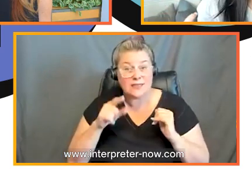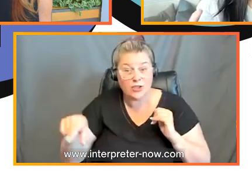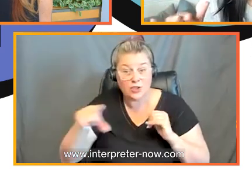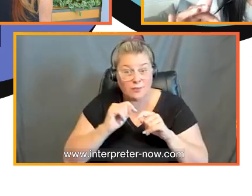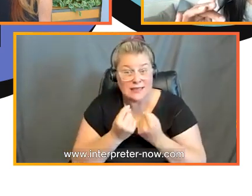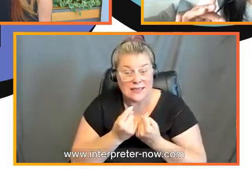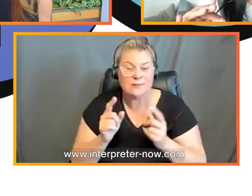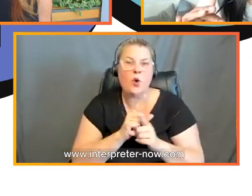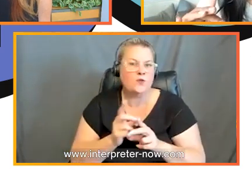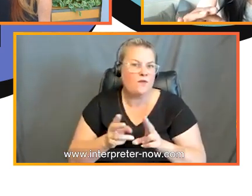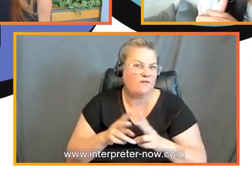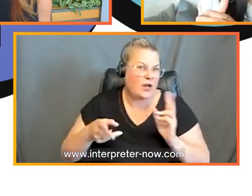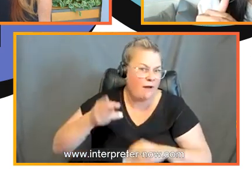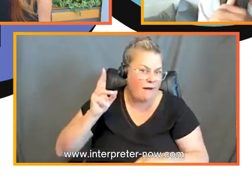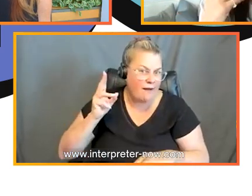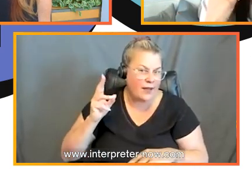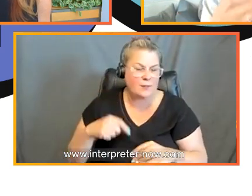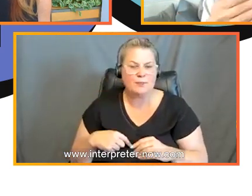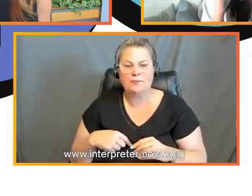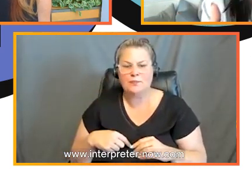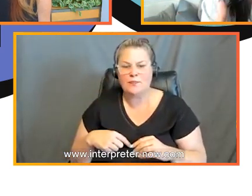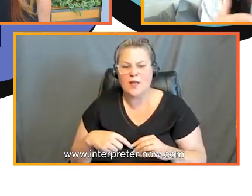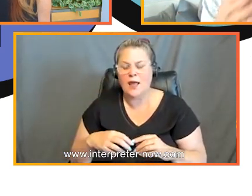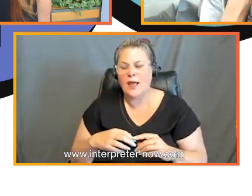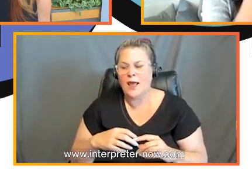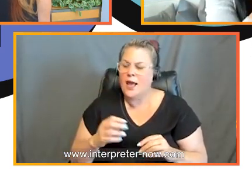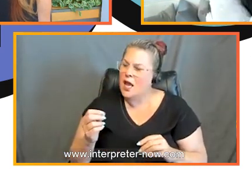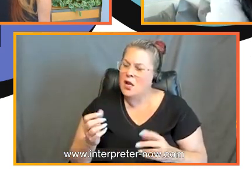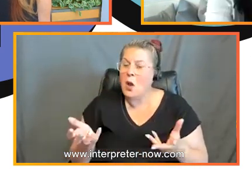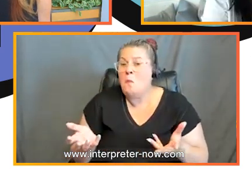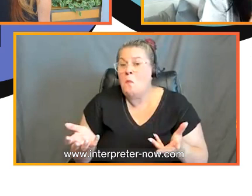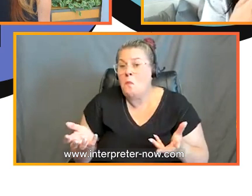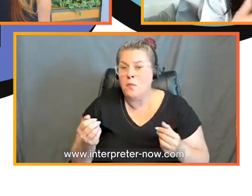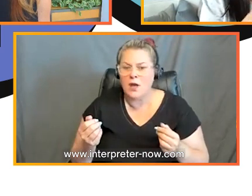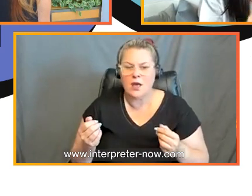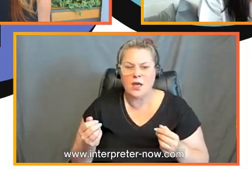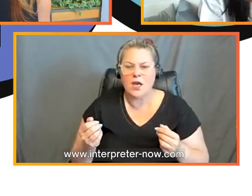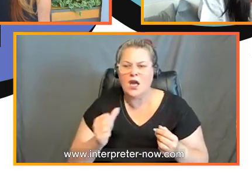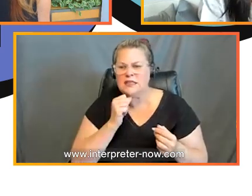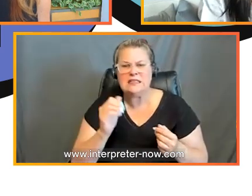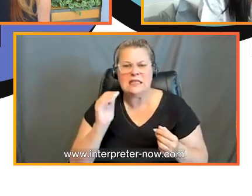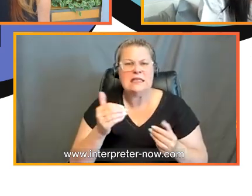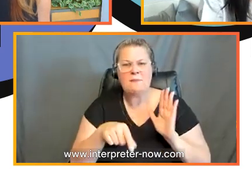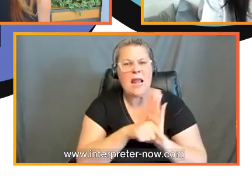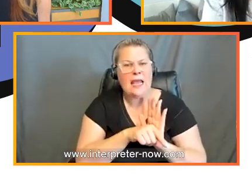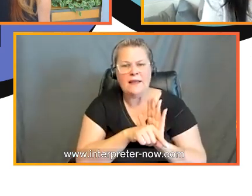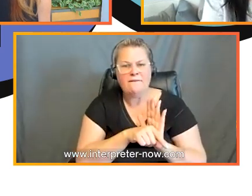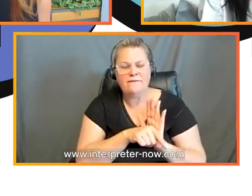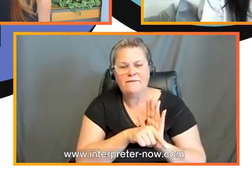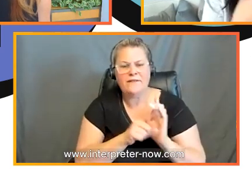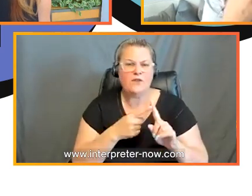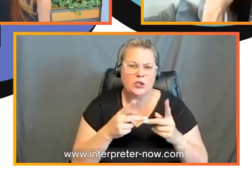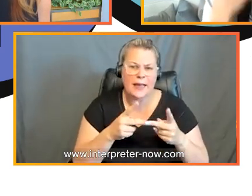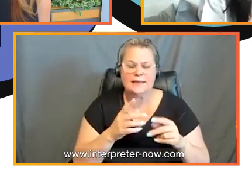look like as though it's as negative as someone who is being mean or belittling their team members,